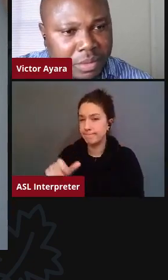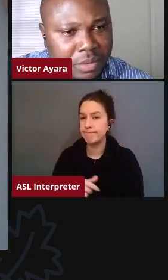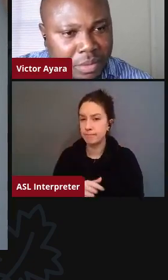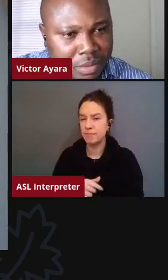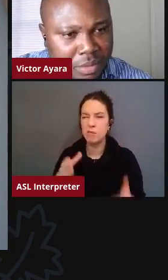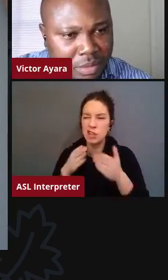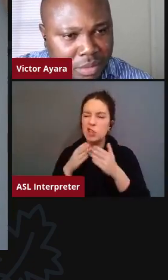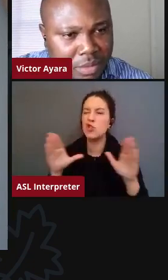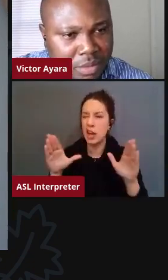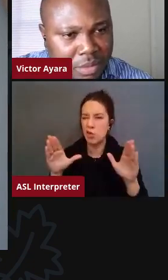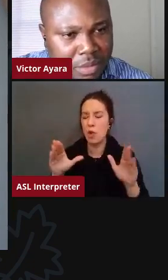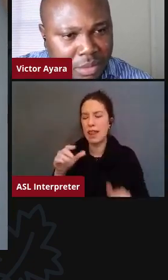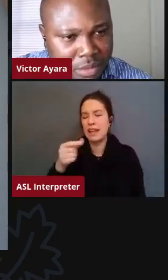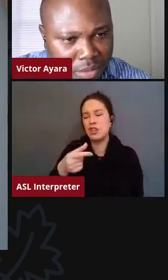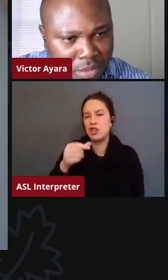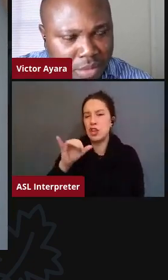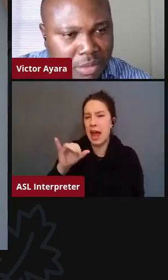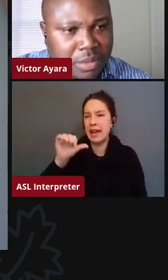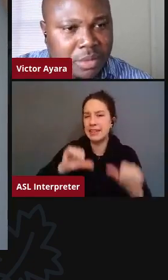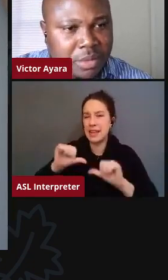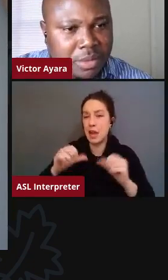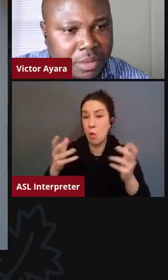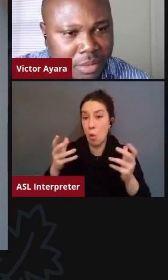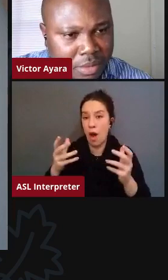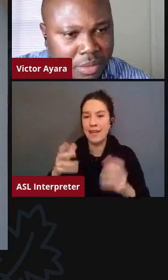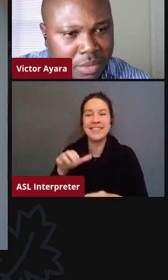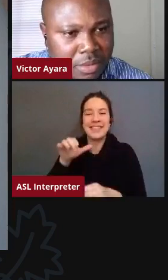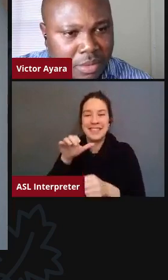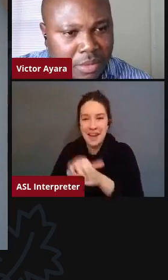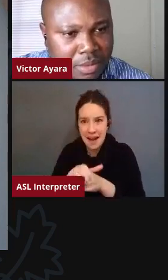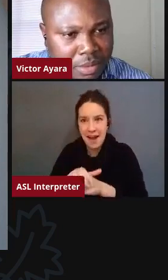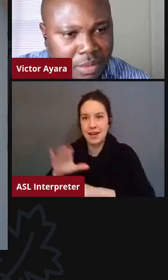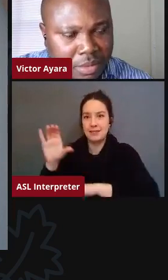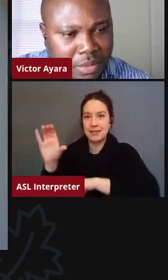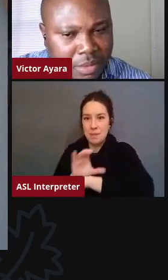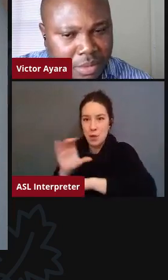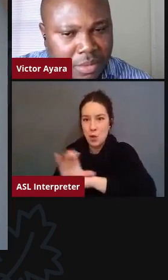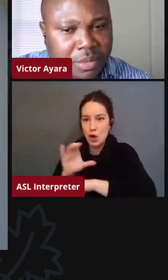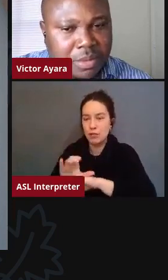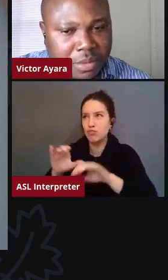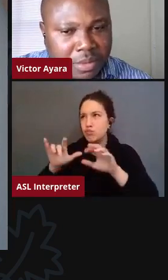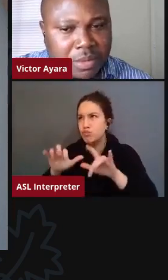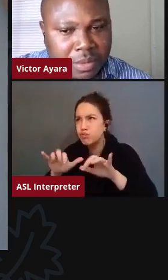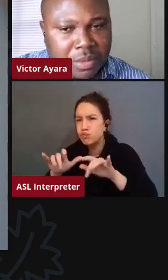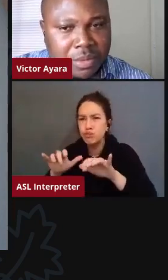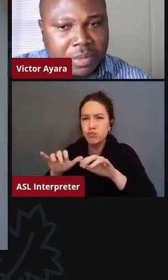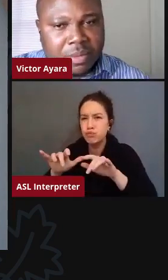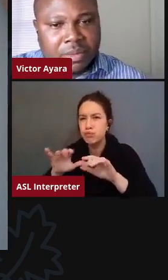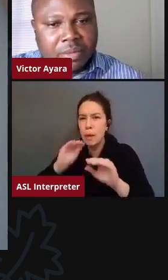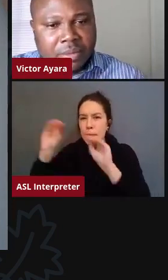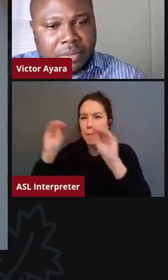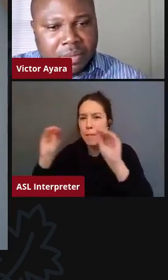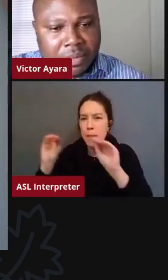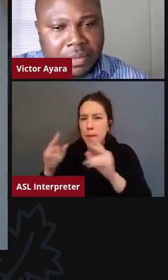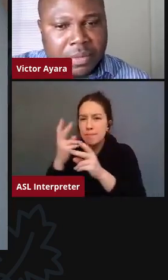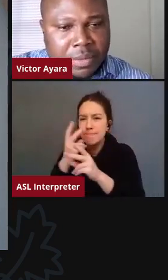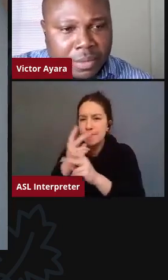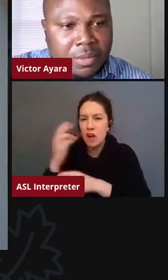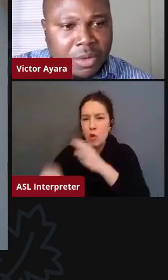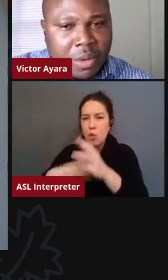what it's talking about, mapping on a computer. And there's lots and lots of ways that you can really find really cool things about the world that